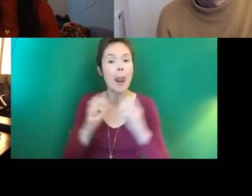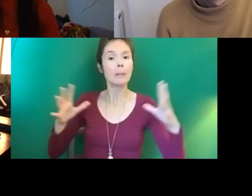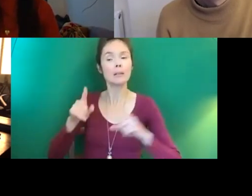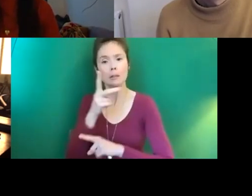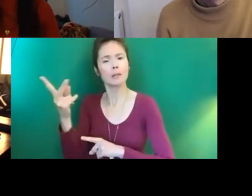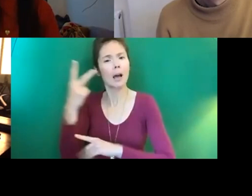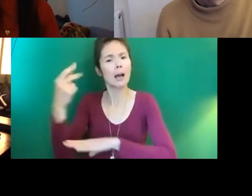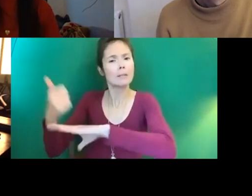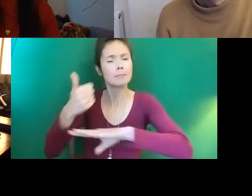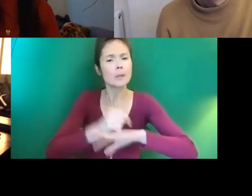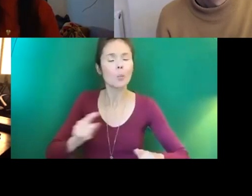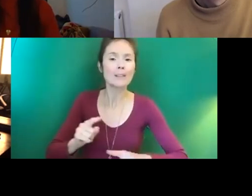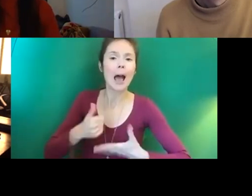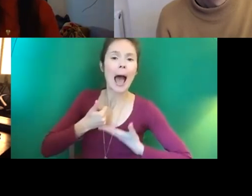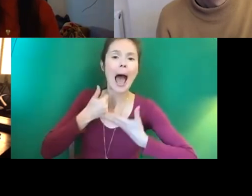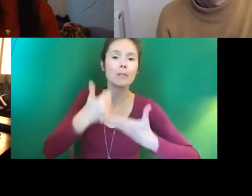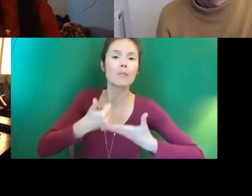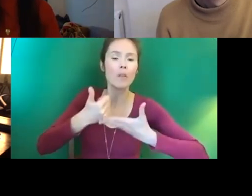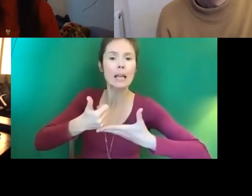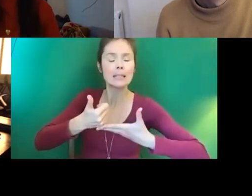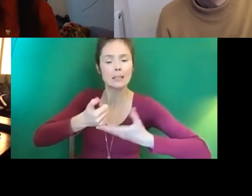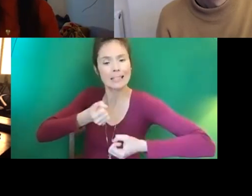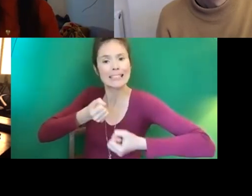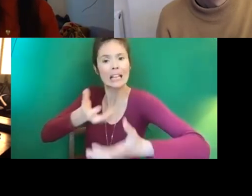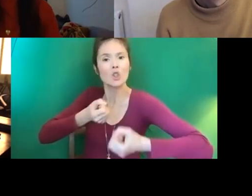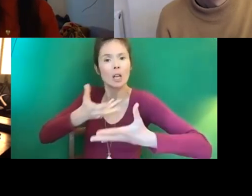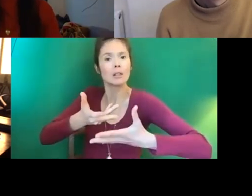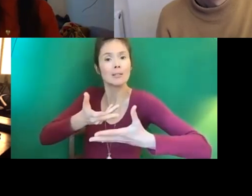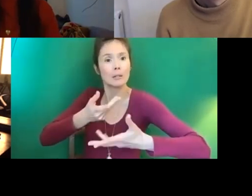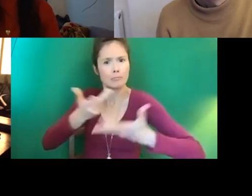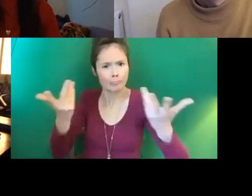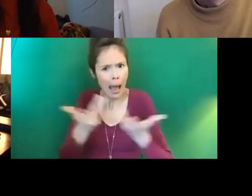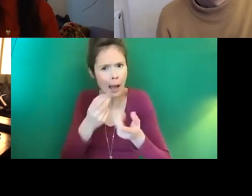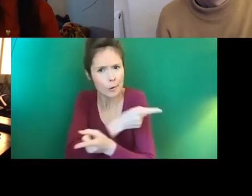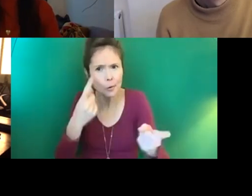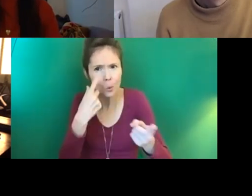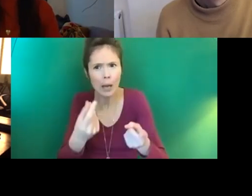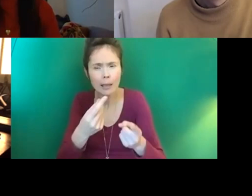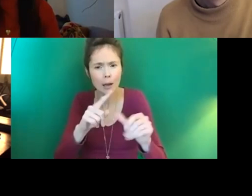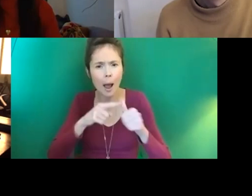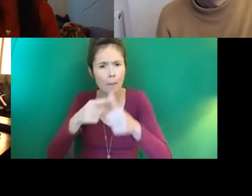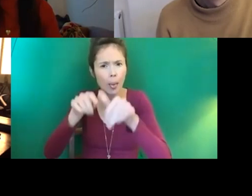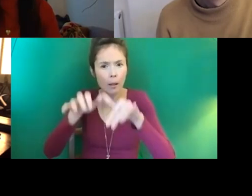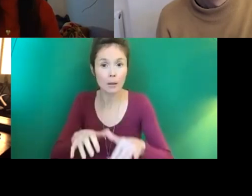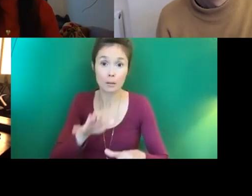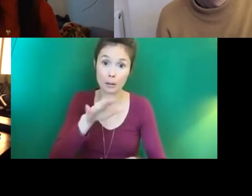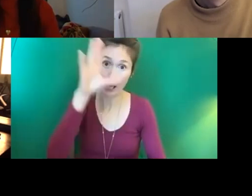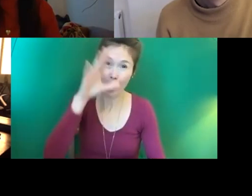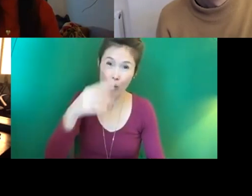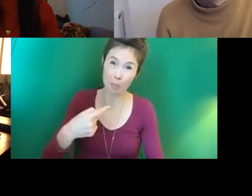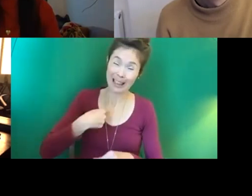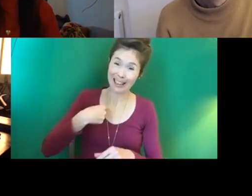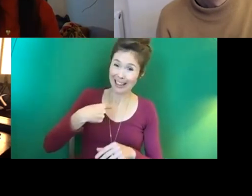help with people and encourage people to make those applications. And trust me, I am not